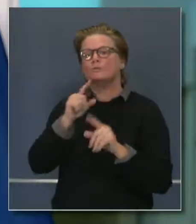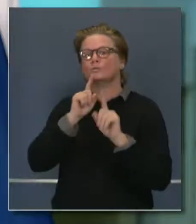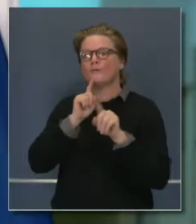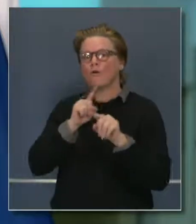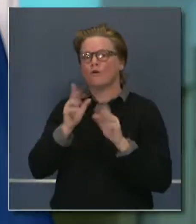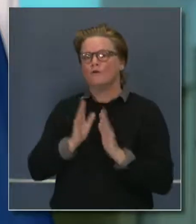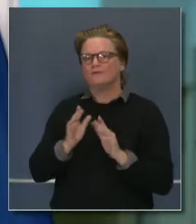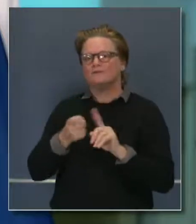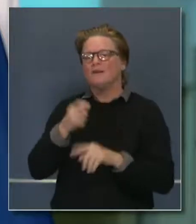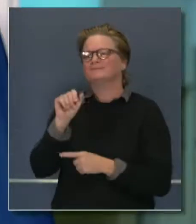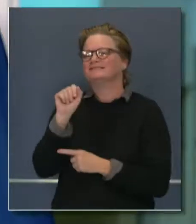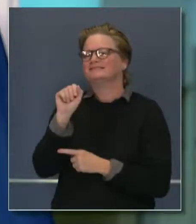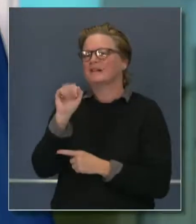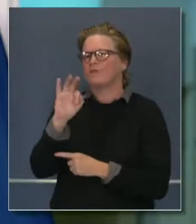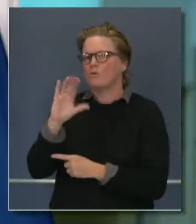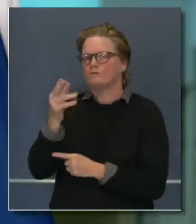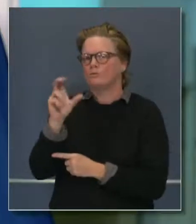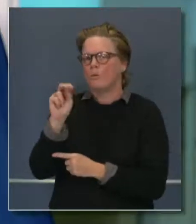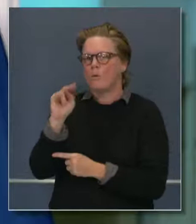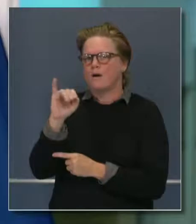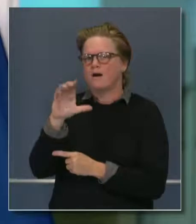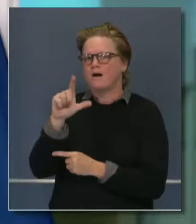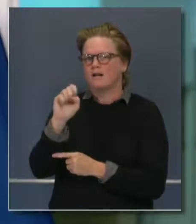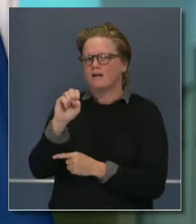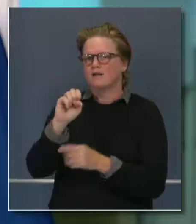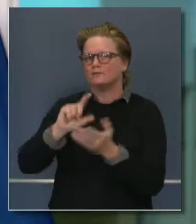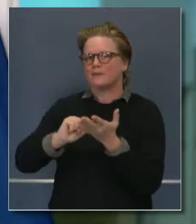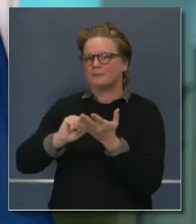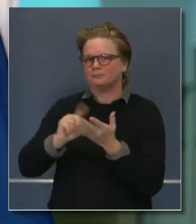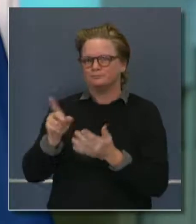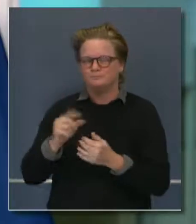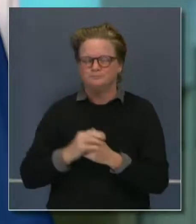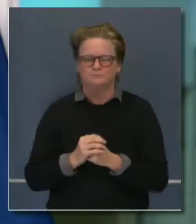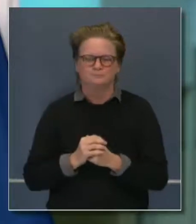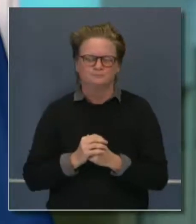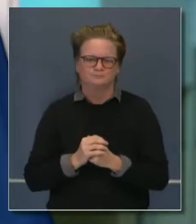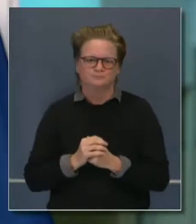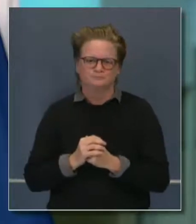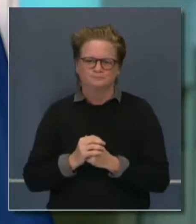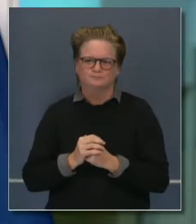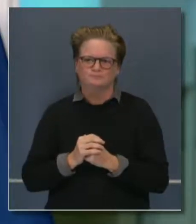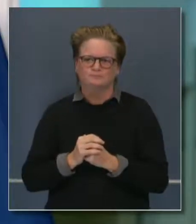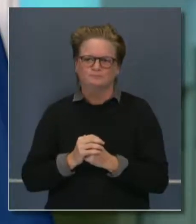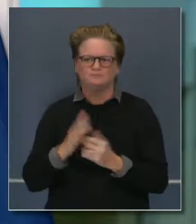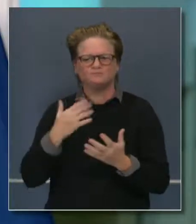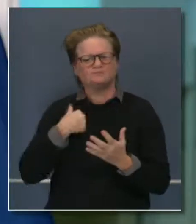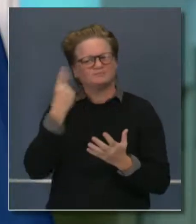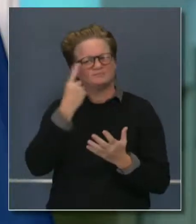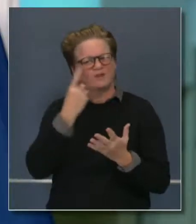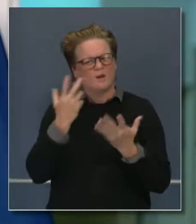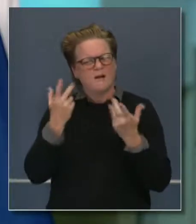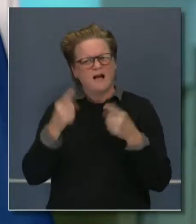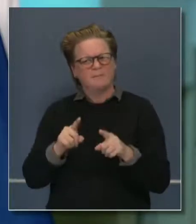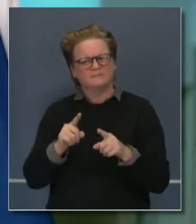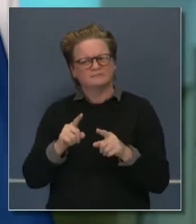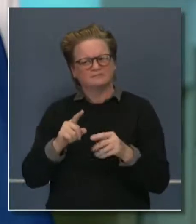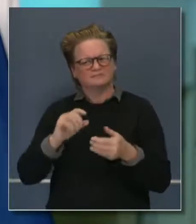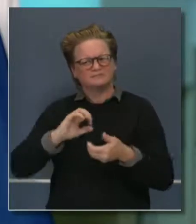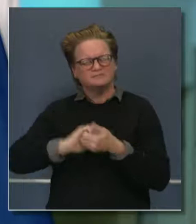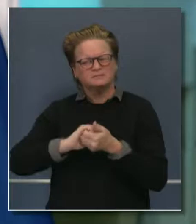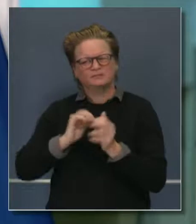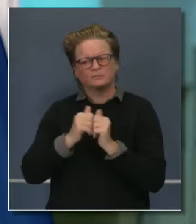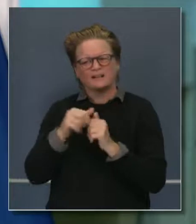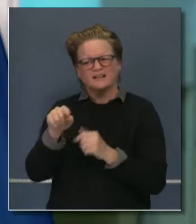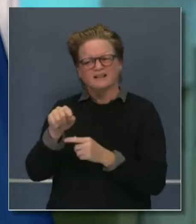like at least 3 of the 13 are from UCSF, so I was wondering if you could comment on that and also just speak more generally to his reliance